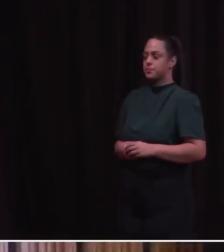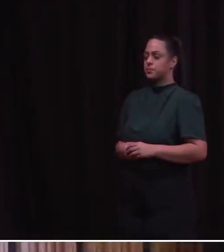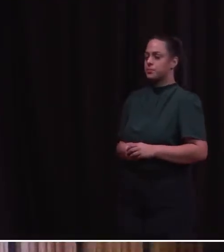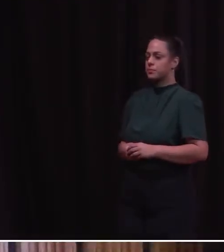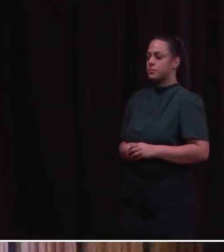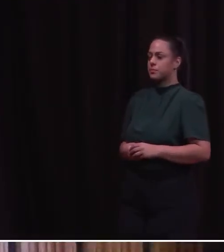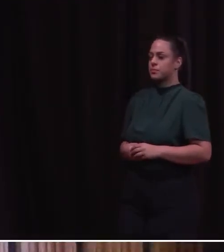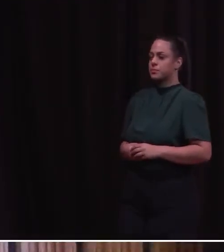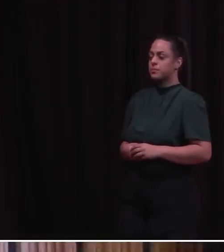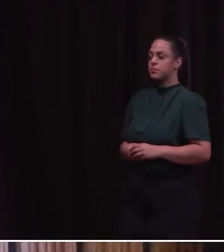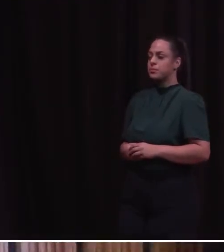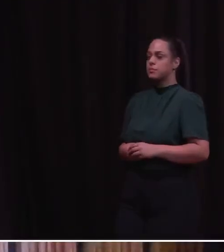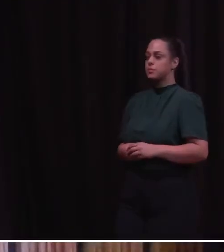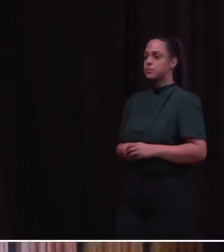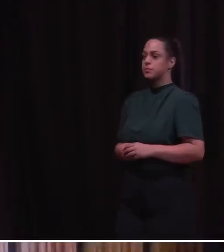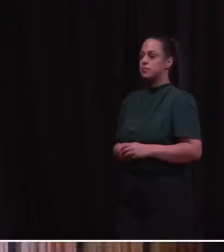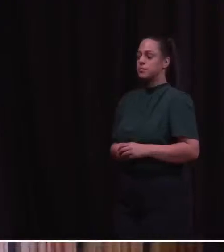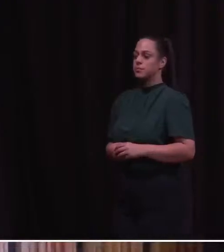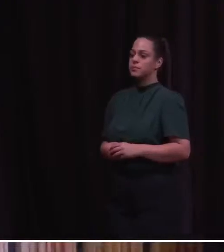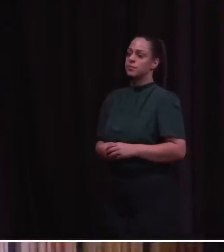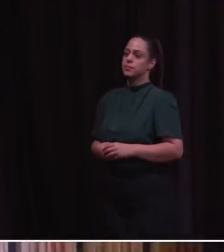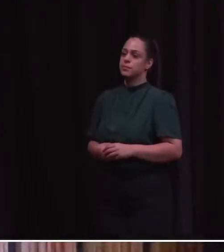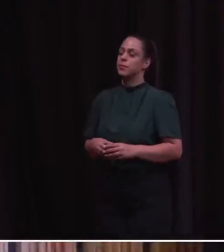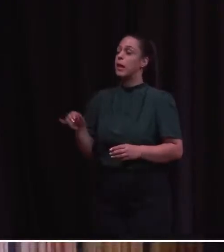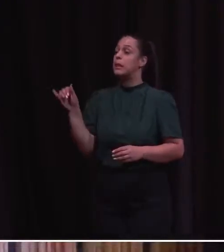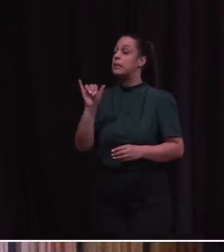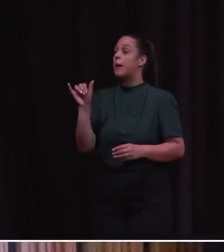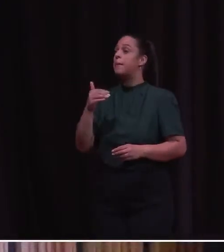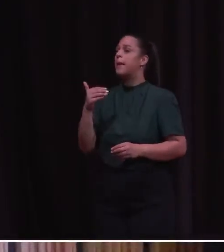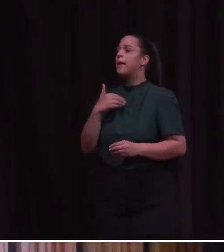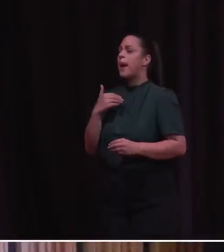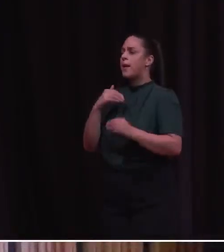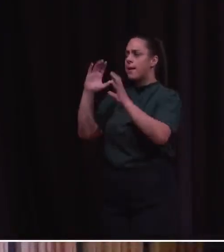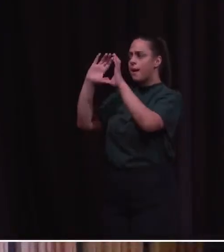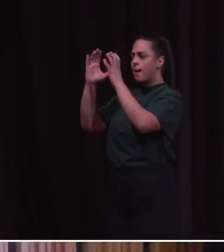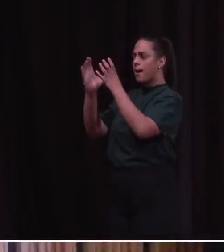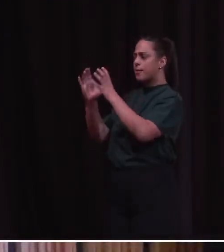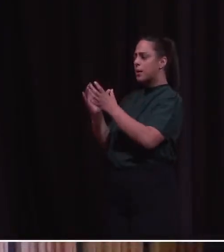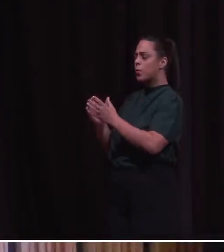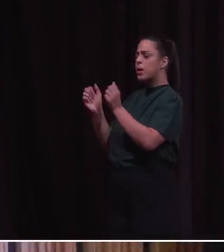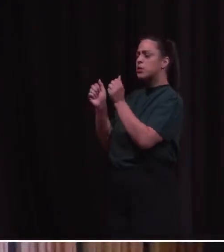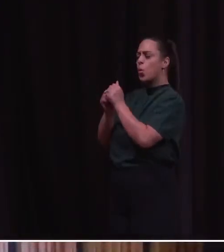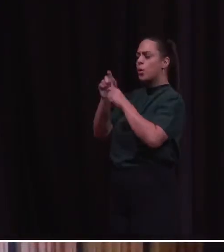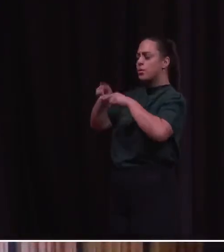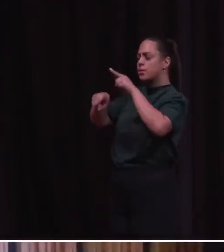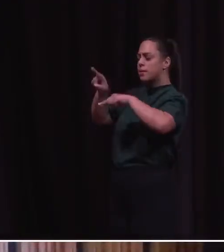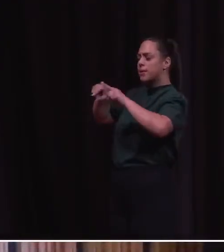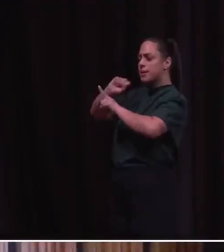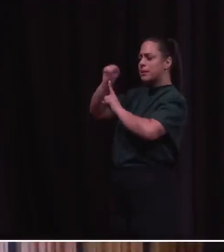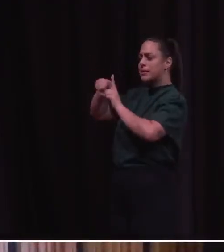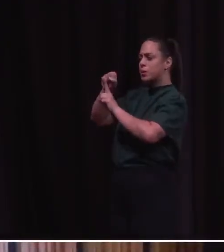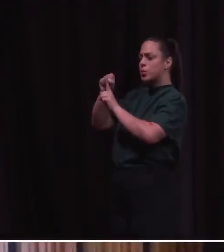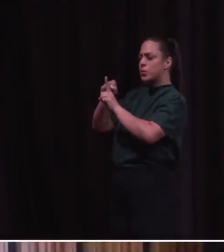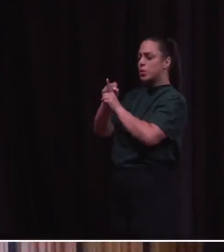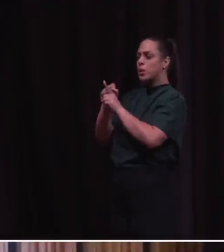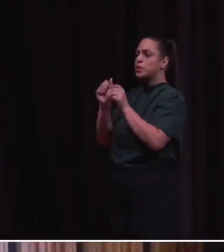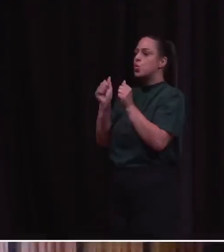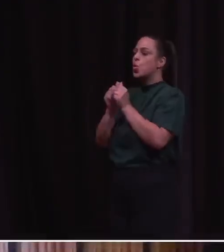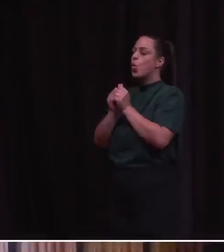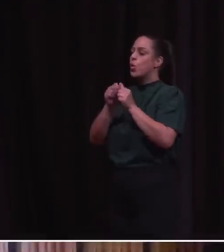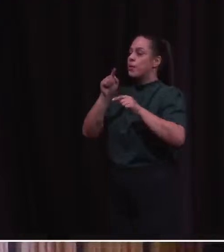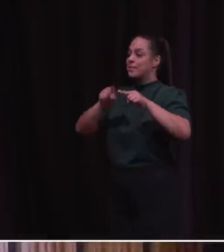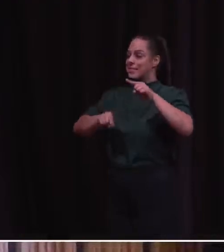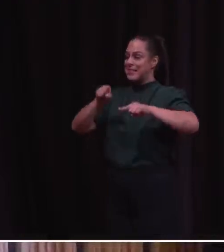lives. Could you please elaborate more about this point and explain these categorizations in detail, please? Thank you,